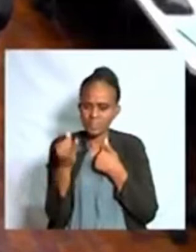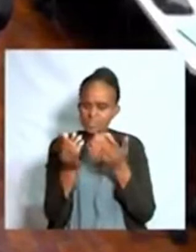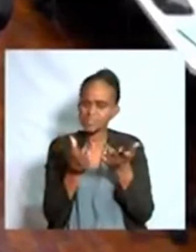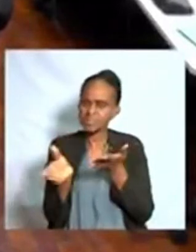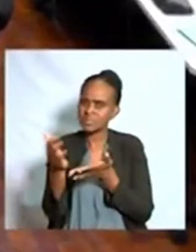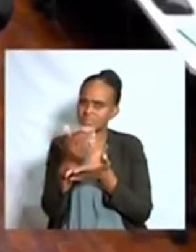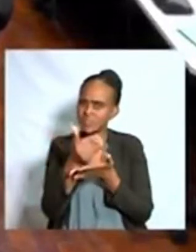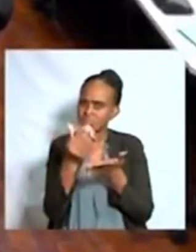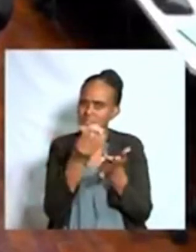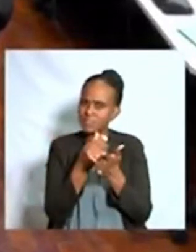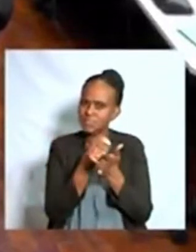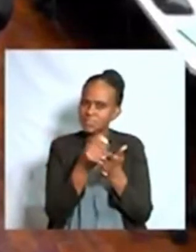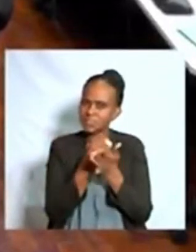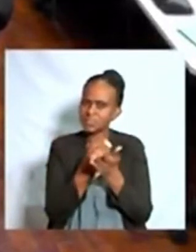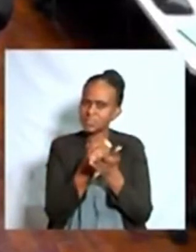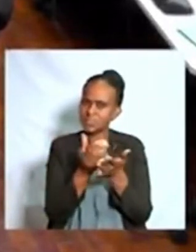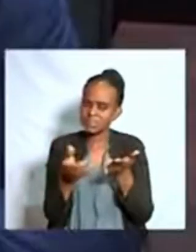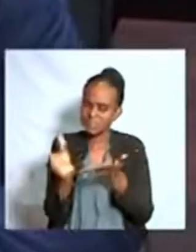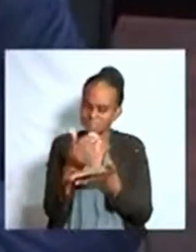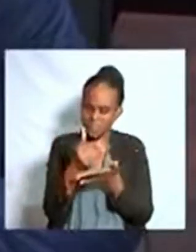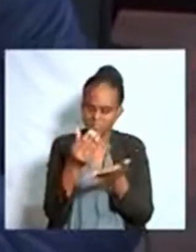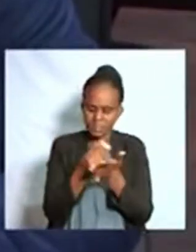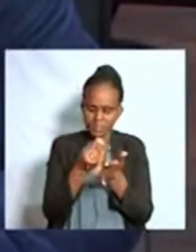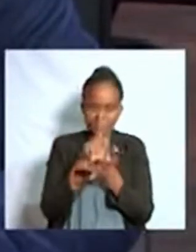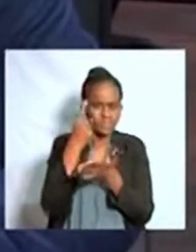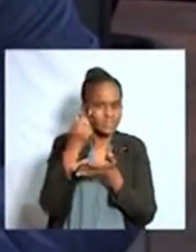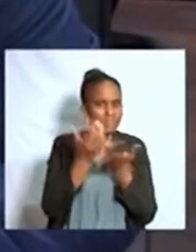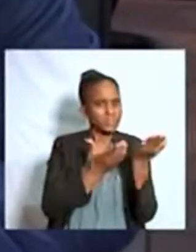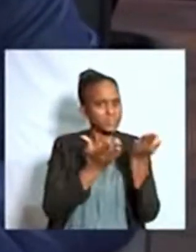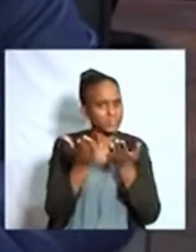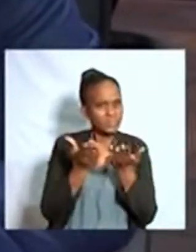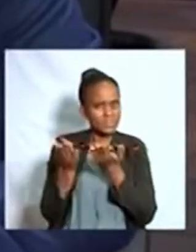for service provision. 2021 were hit so much with